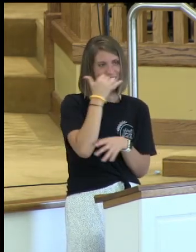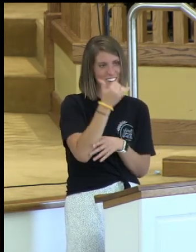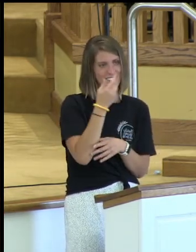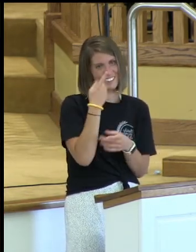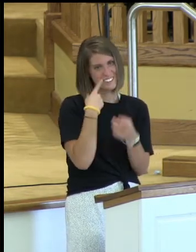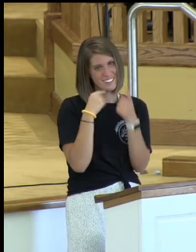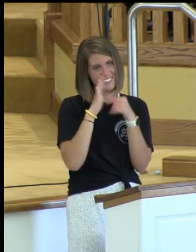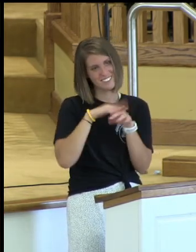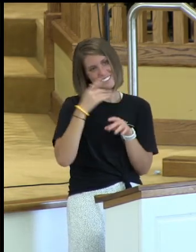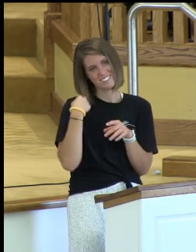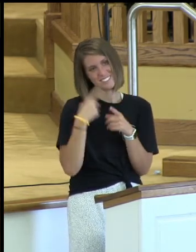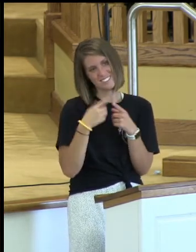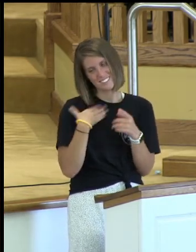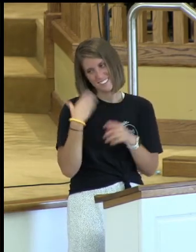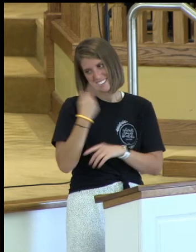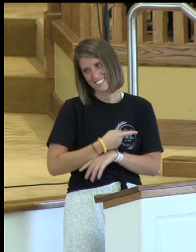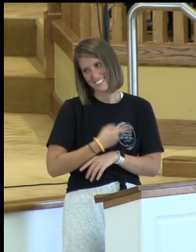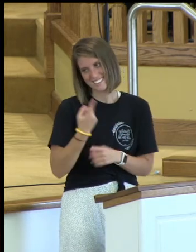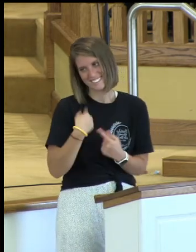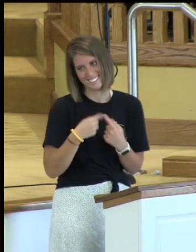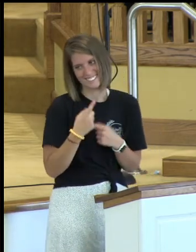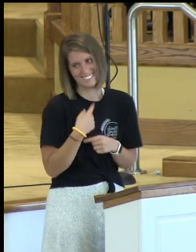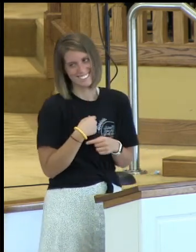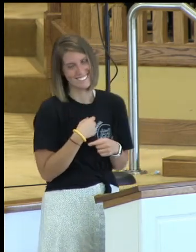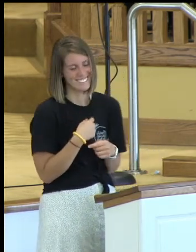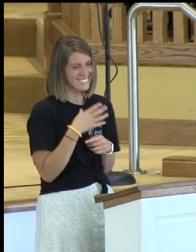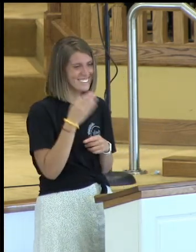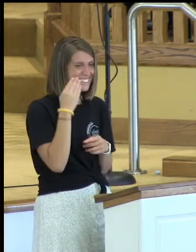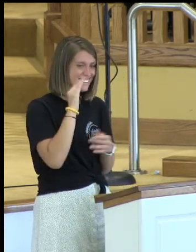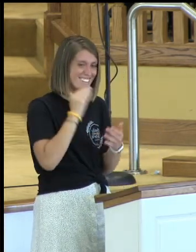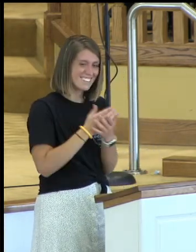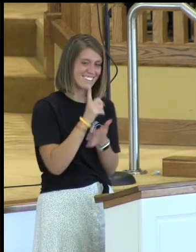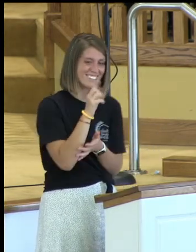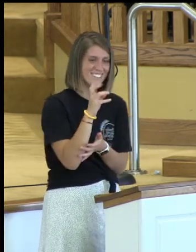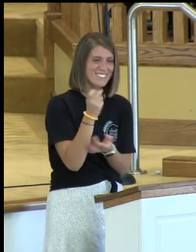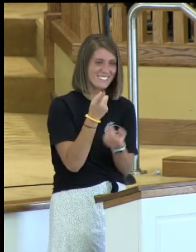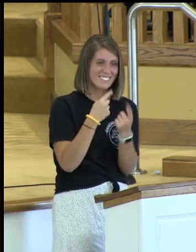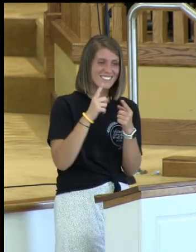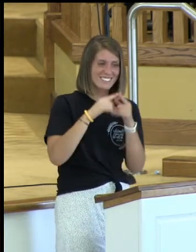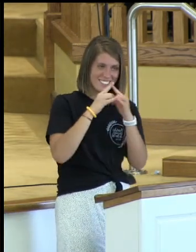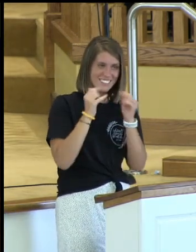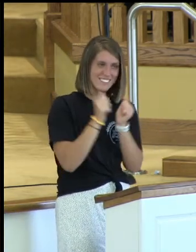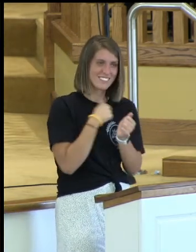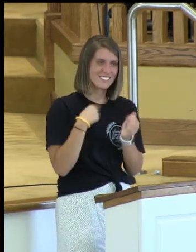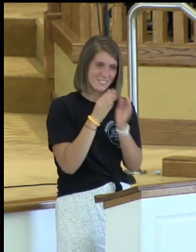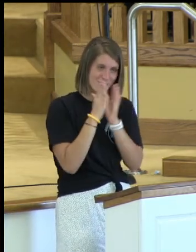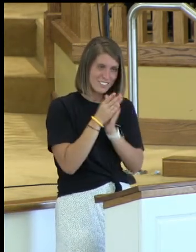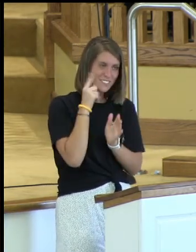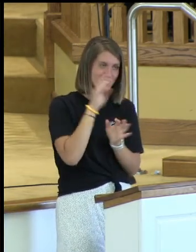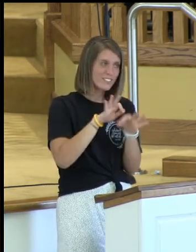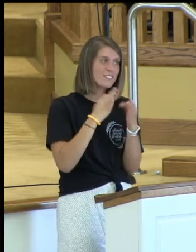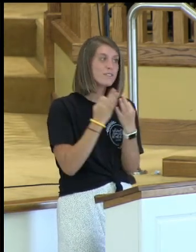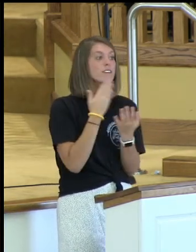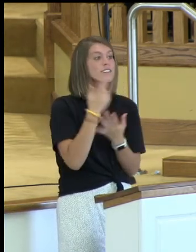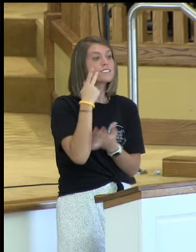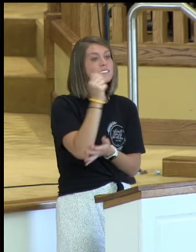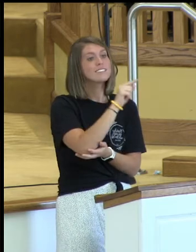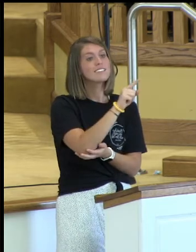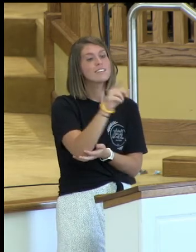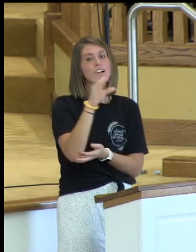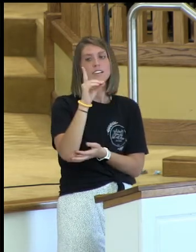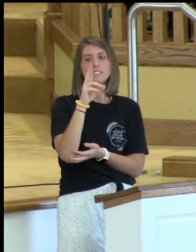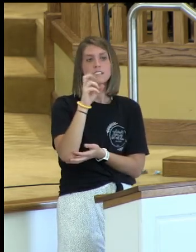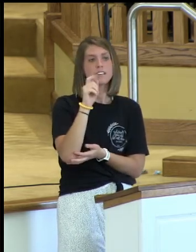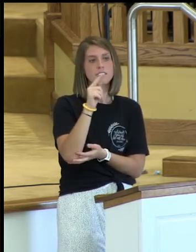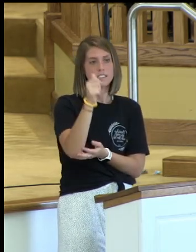my day comes. So I know your daughter, Lauren, she's a sweetheart, so I know she's gone to camp with us a few times, so we'll be praying for your family. But good to see you up, and that's Dustin back